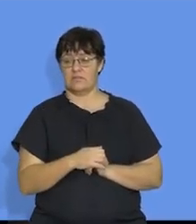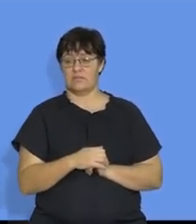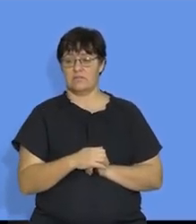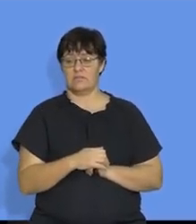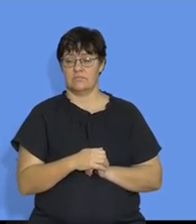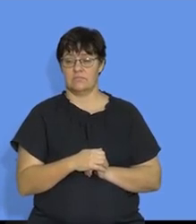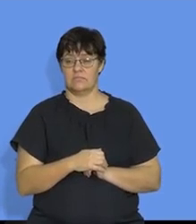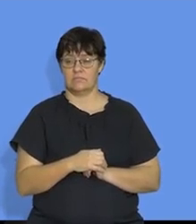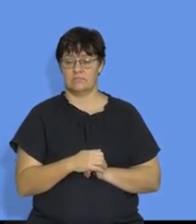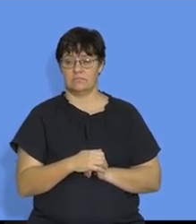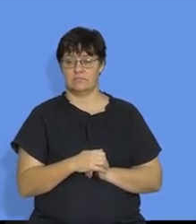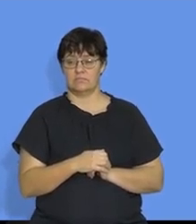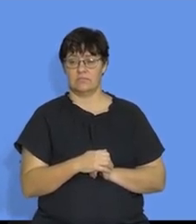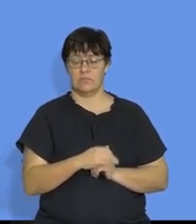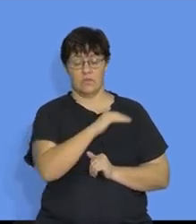605